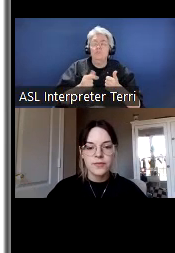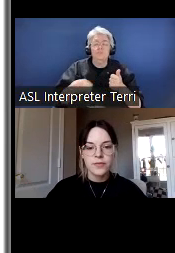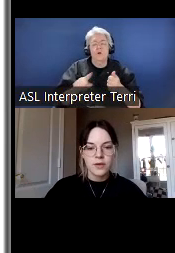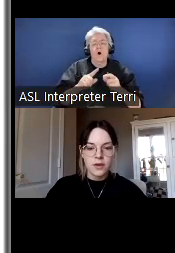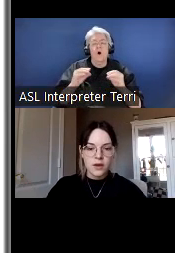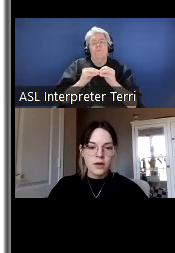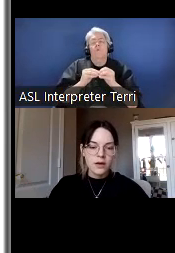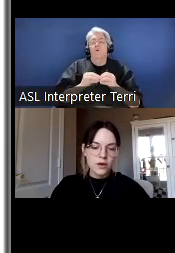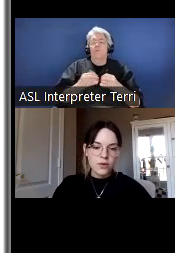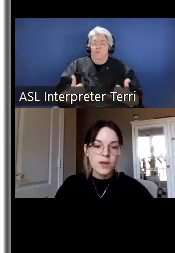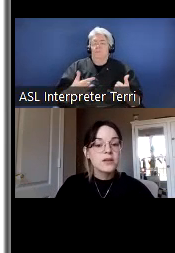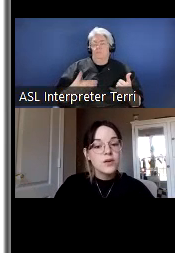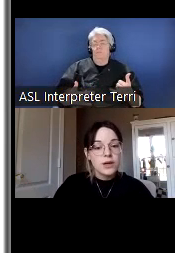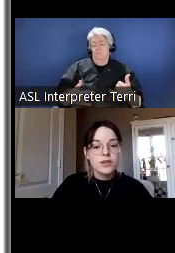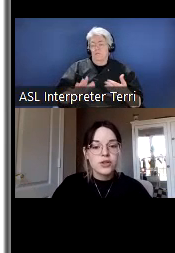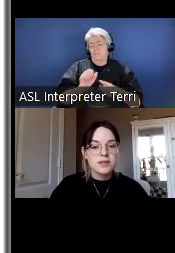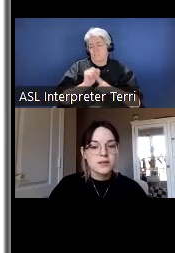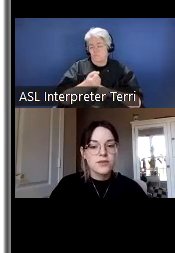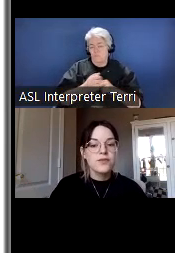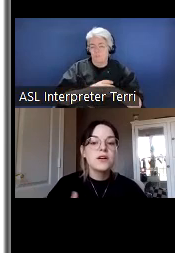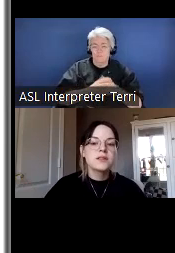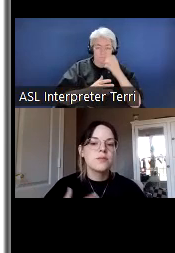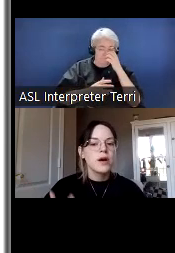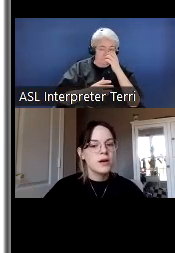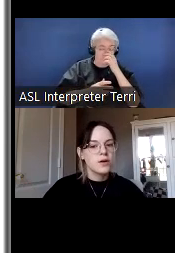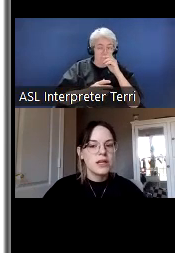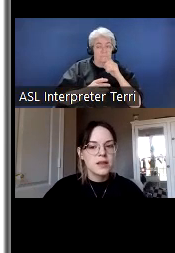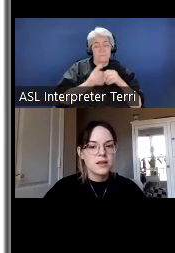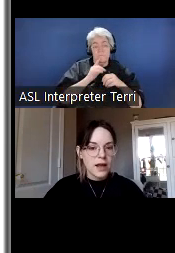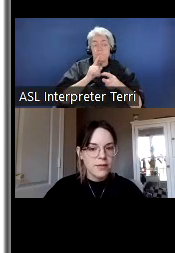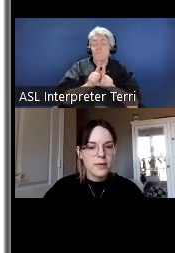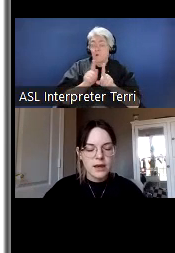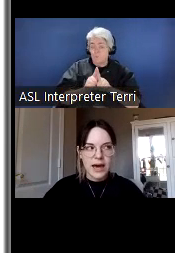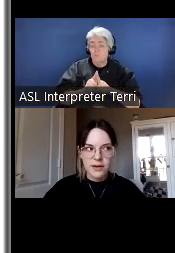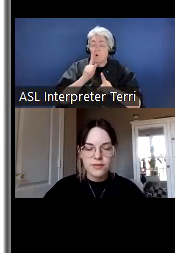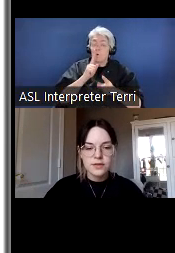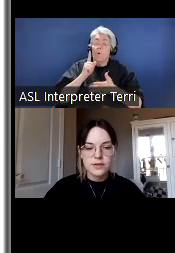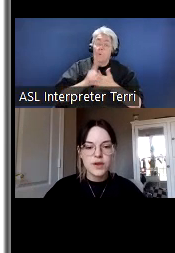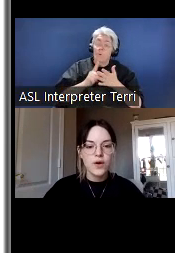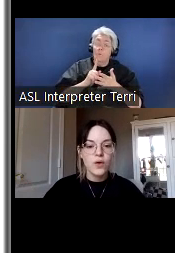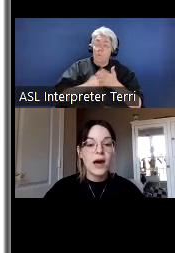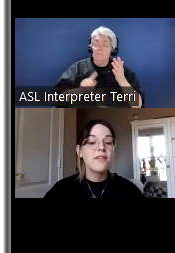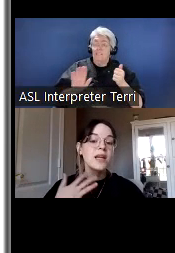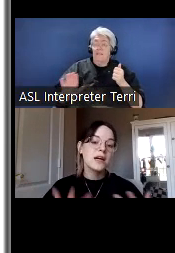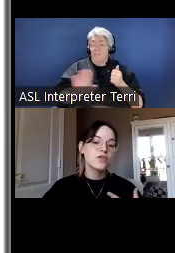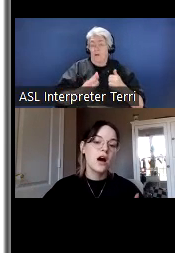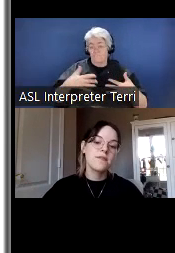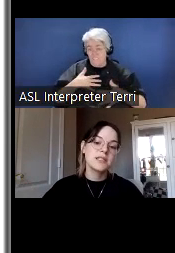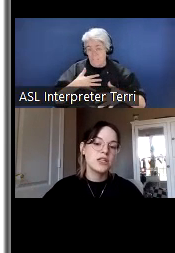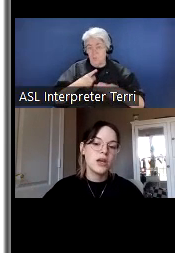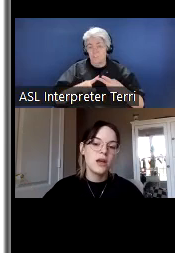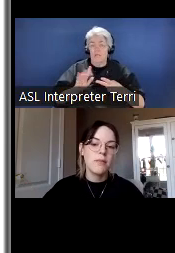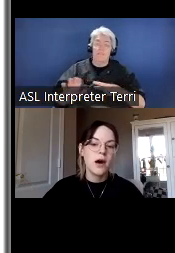situation. We also want to address fears and priorities that the client might have. So having a